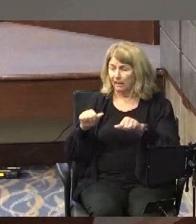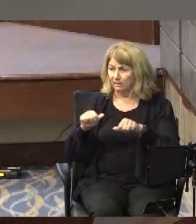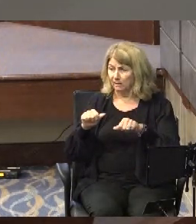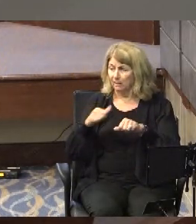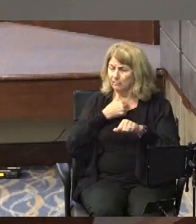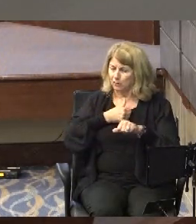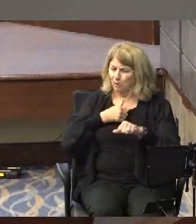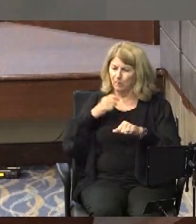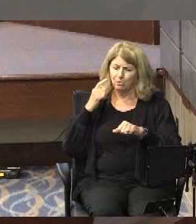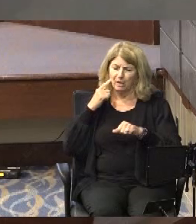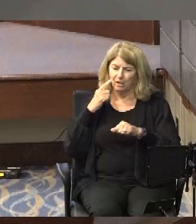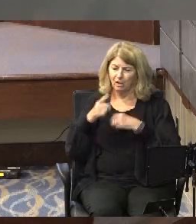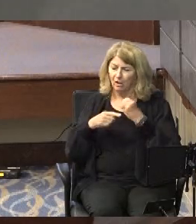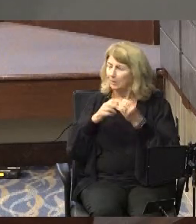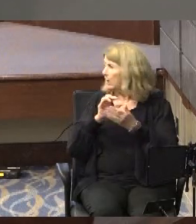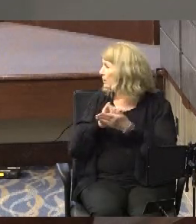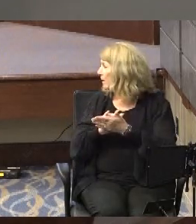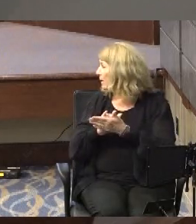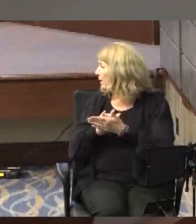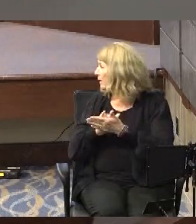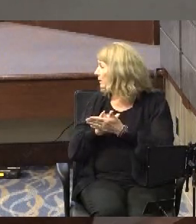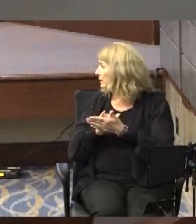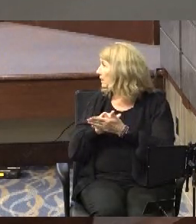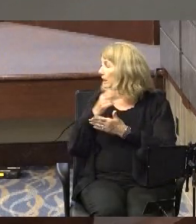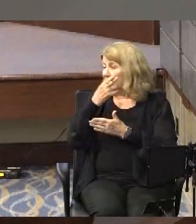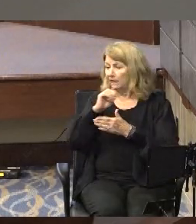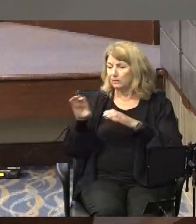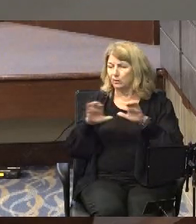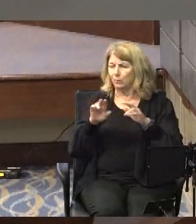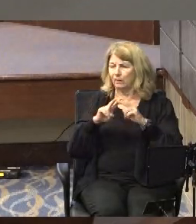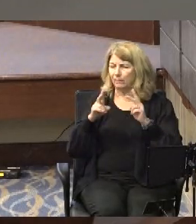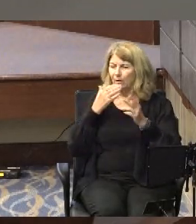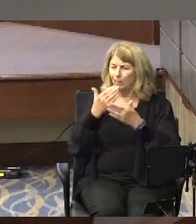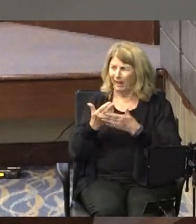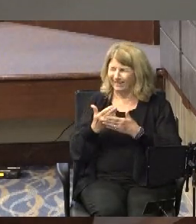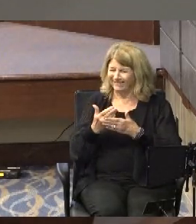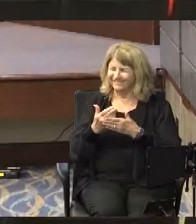that. Yeah. Is Michael okay? He is doing very well now. Okay. That was like...